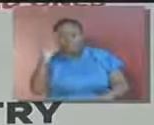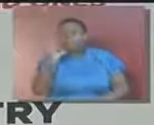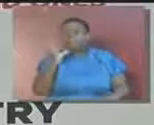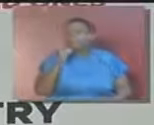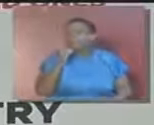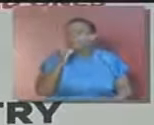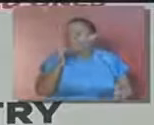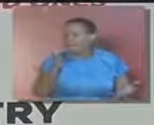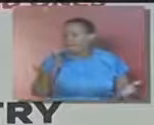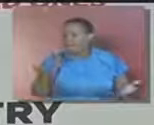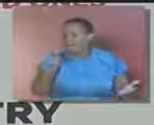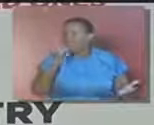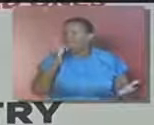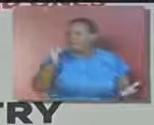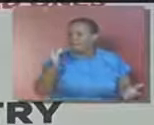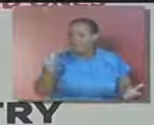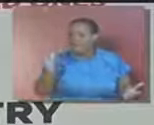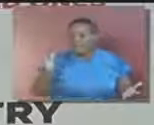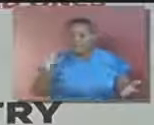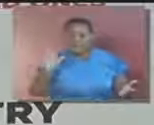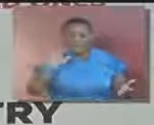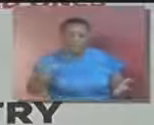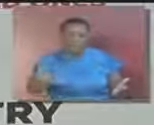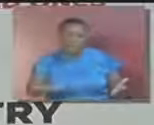it may not be there for you.